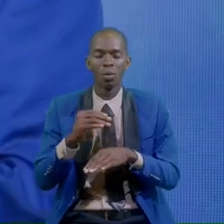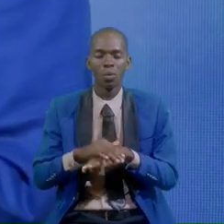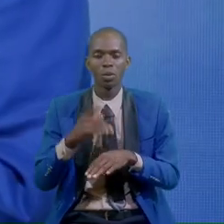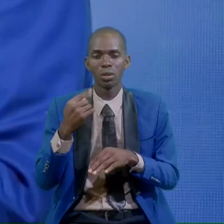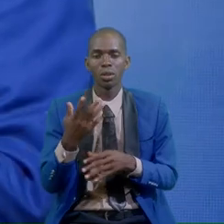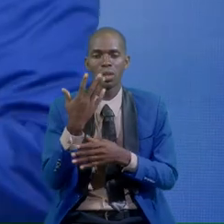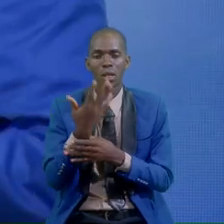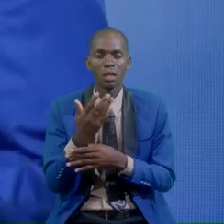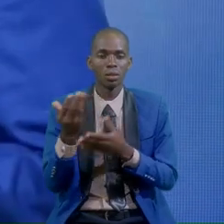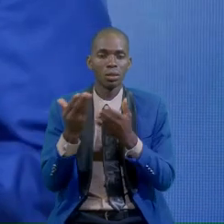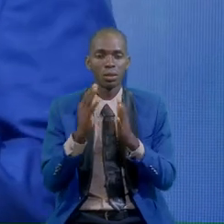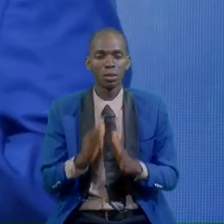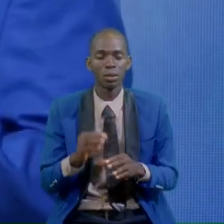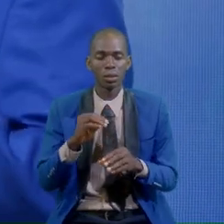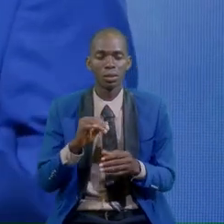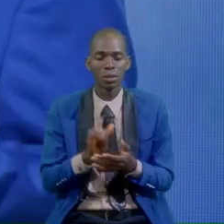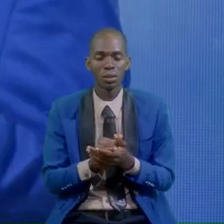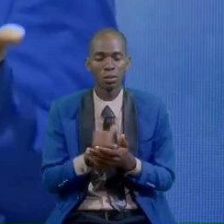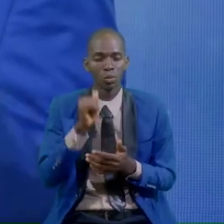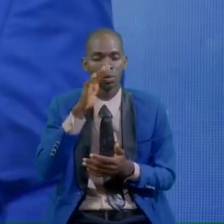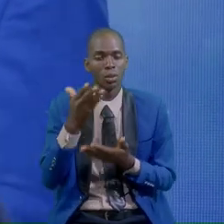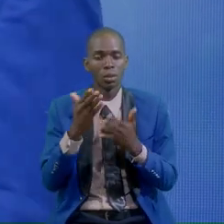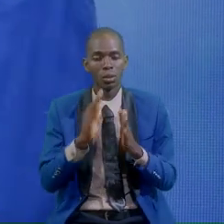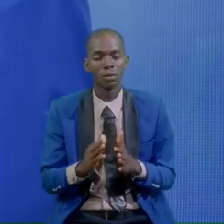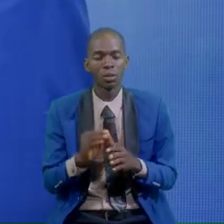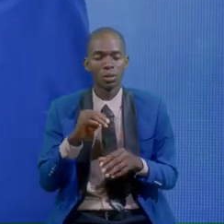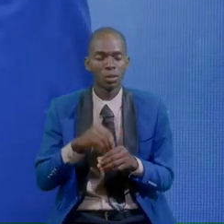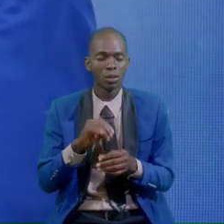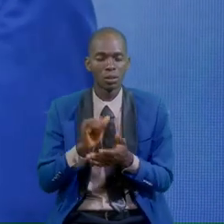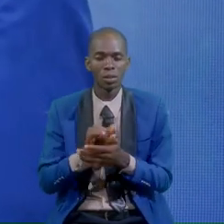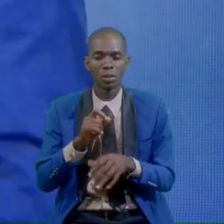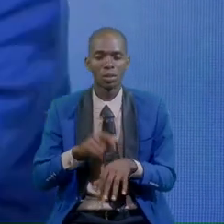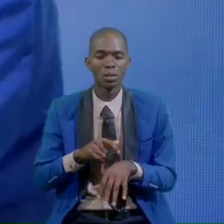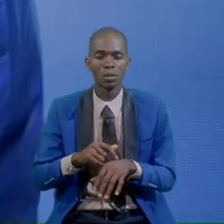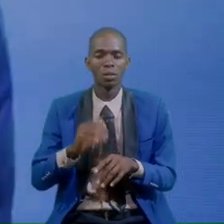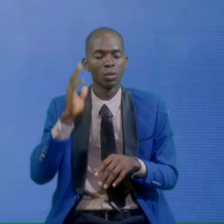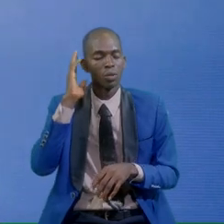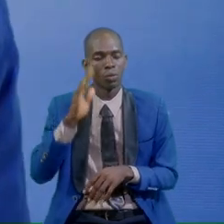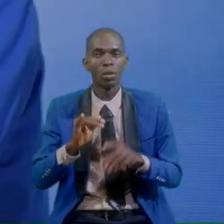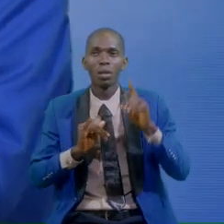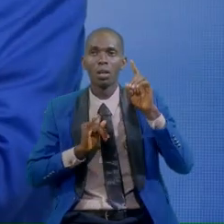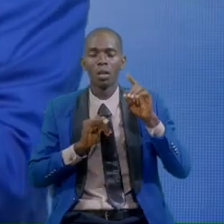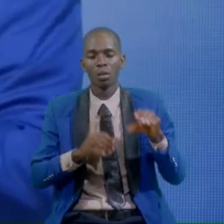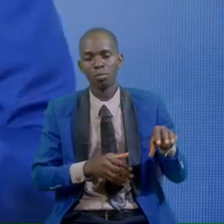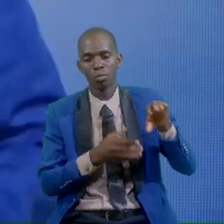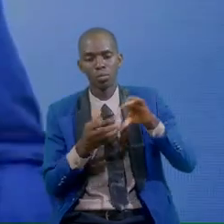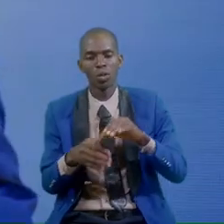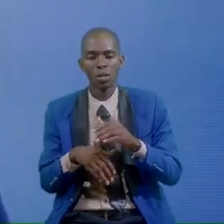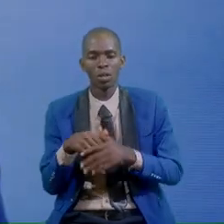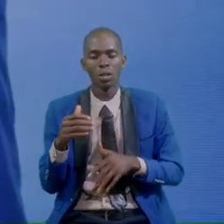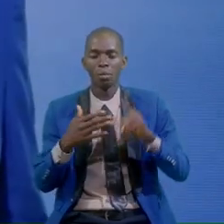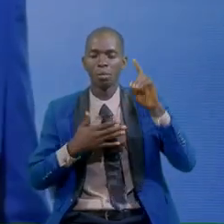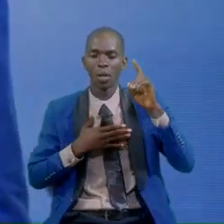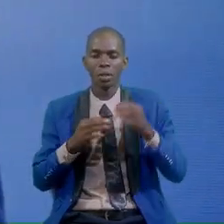in those days I will pour out of my spirit. Look at verse 32, what will